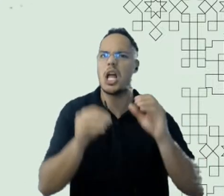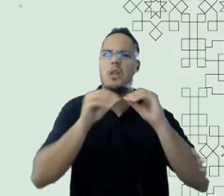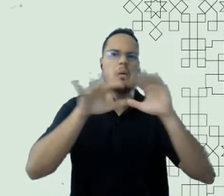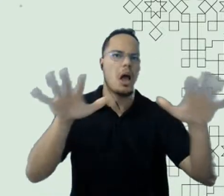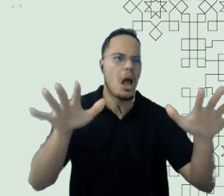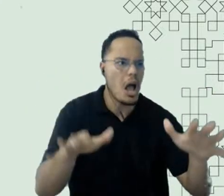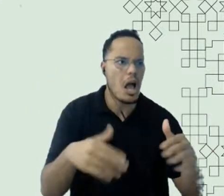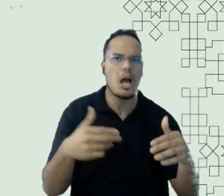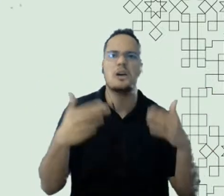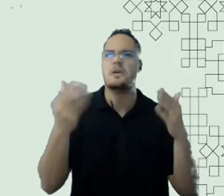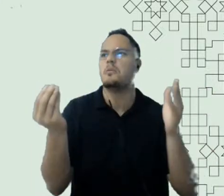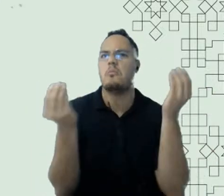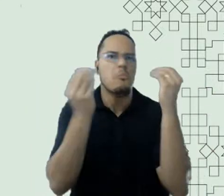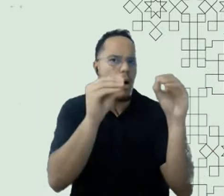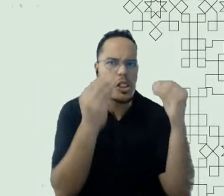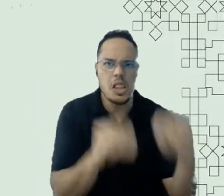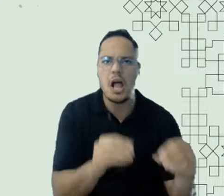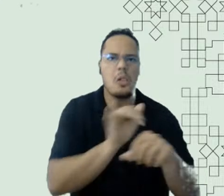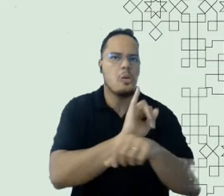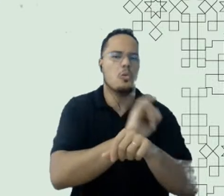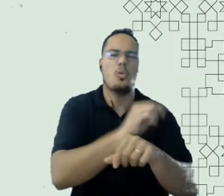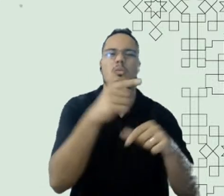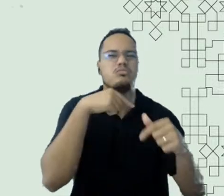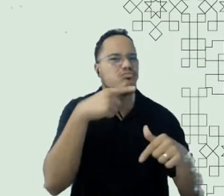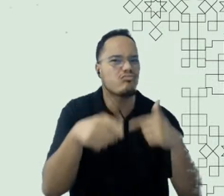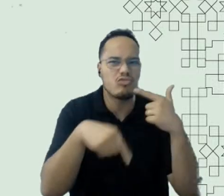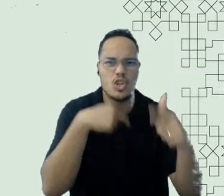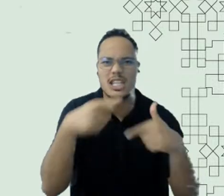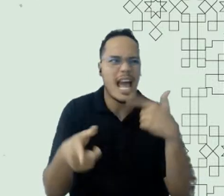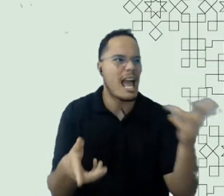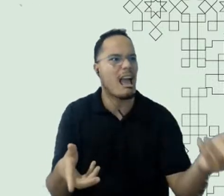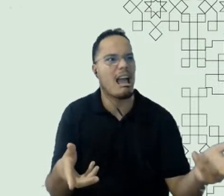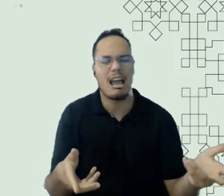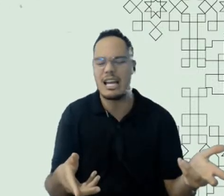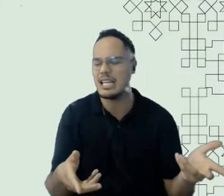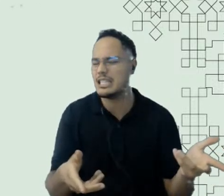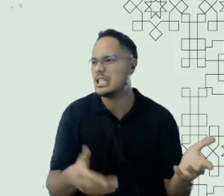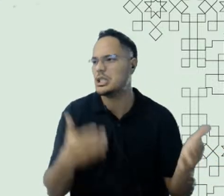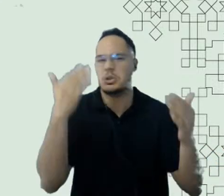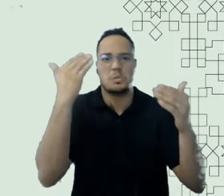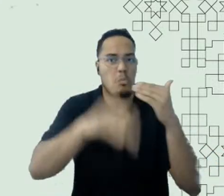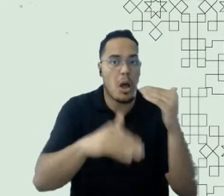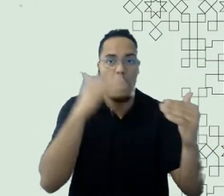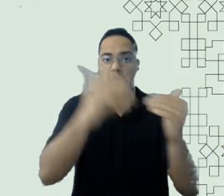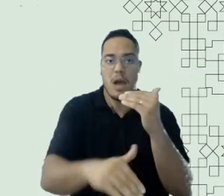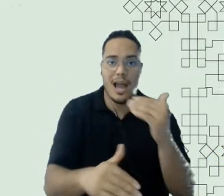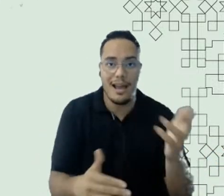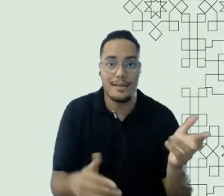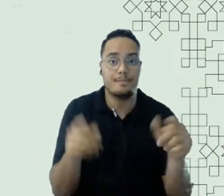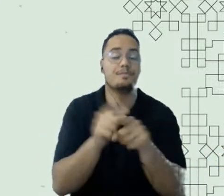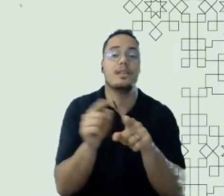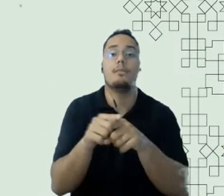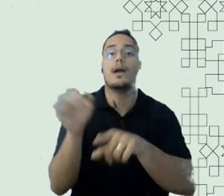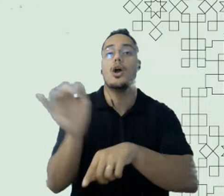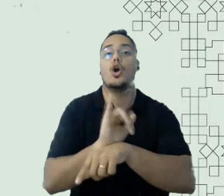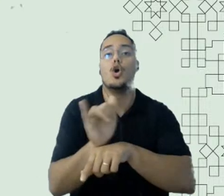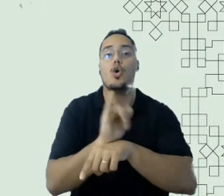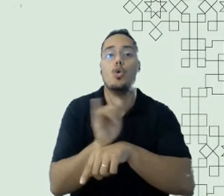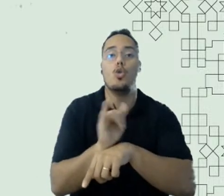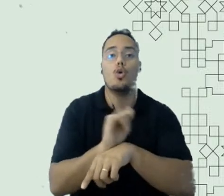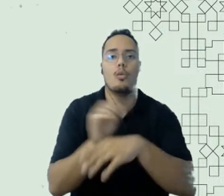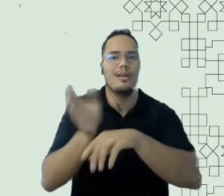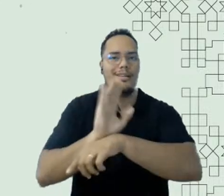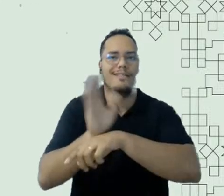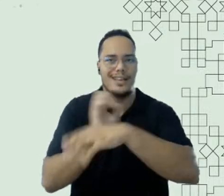The YouTuber that are creators of their own kind, they will never be able to put things on YouTube again because they won't